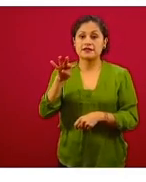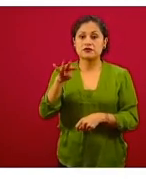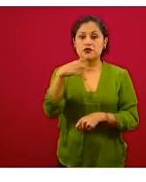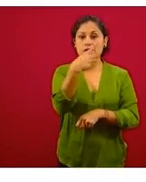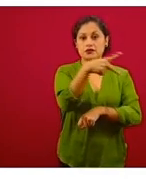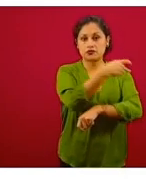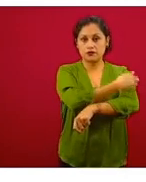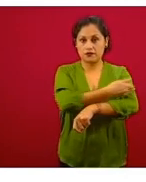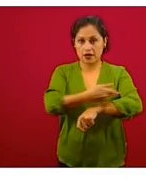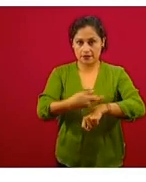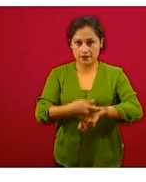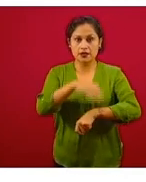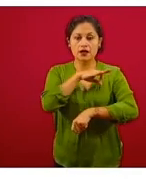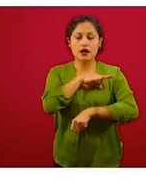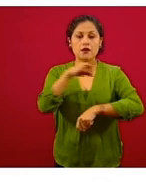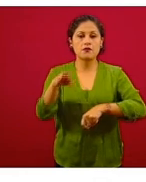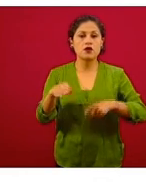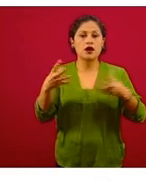through which